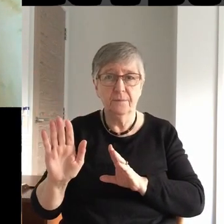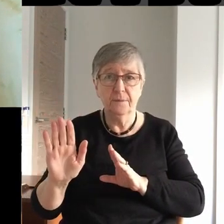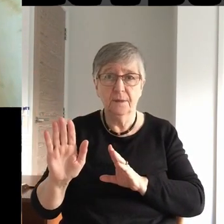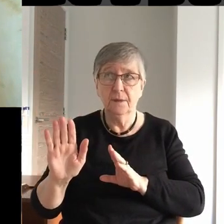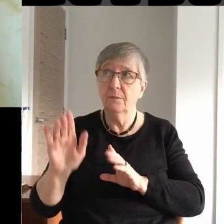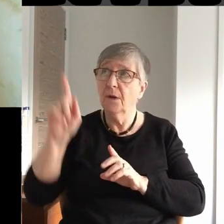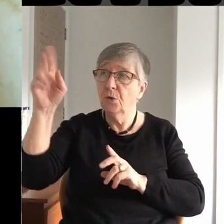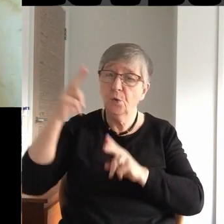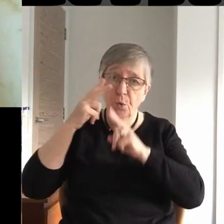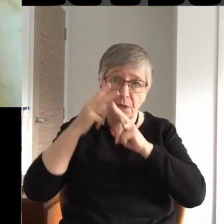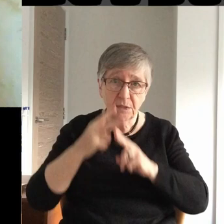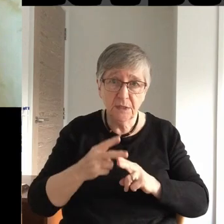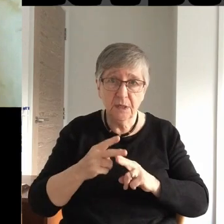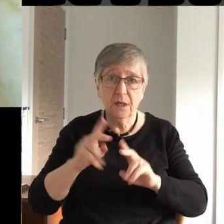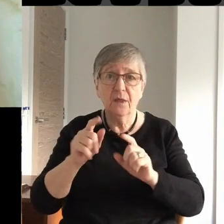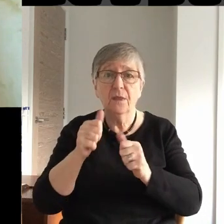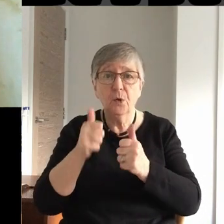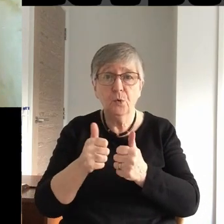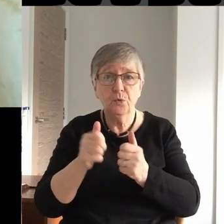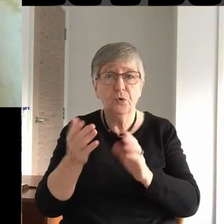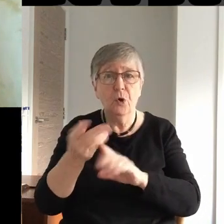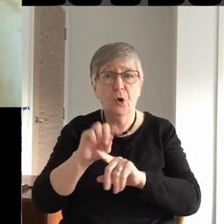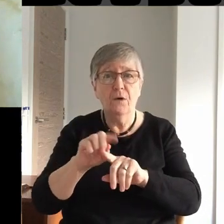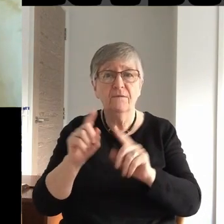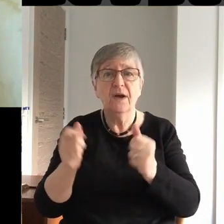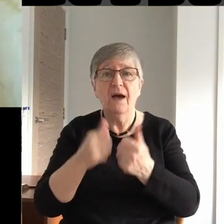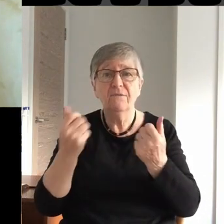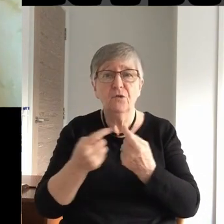the good of everything you have made.